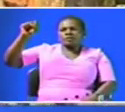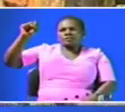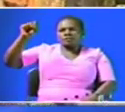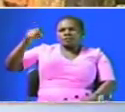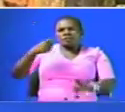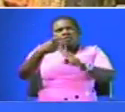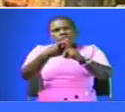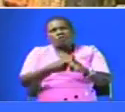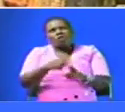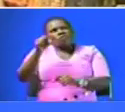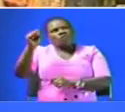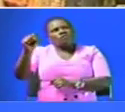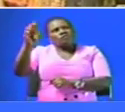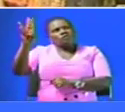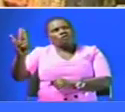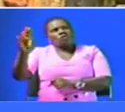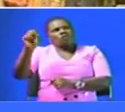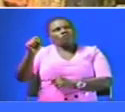Tokea